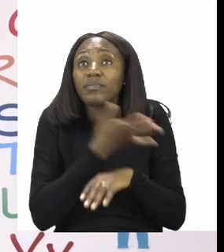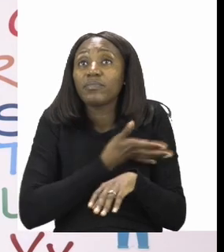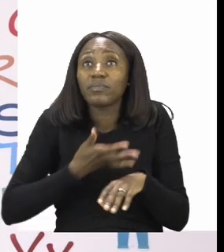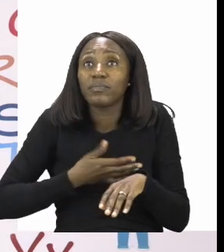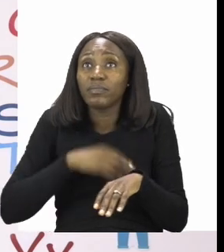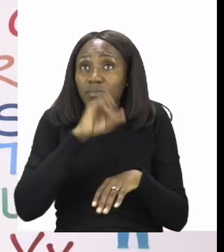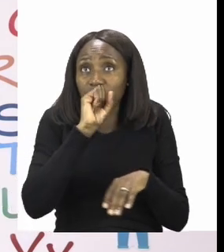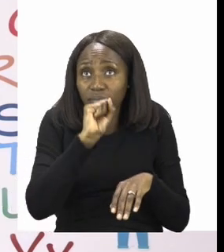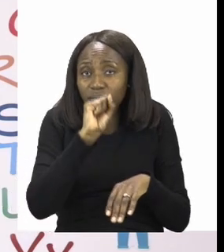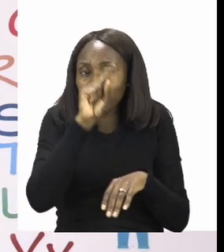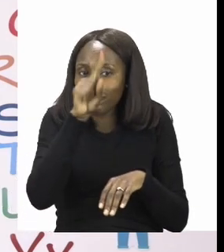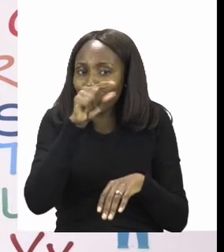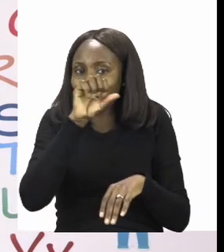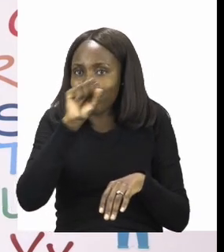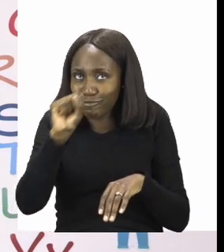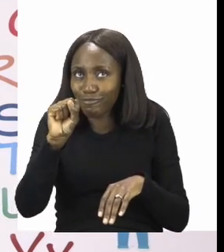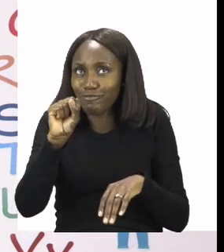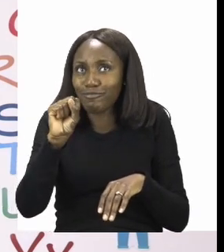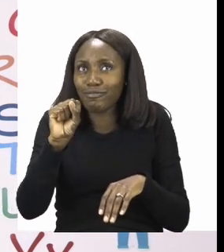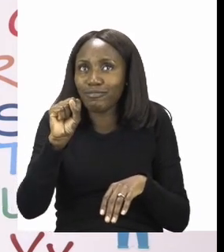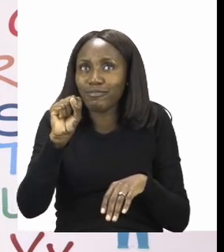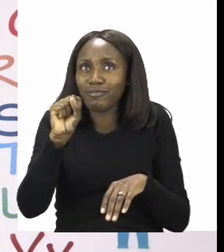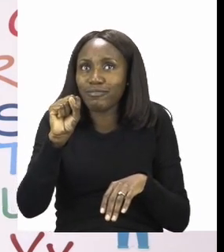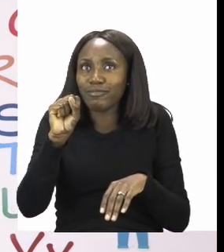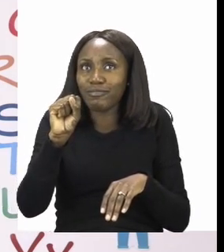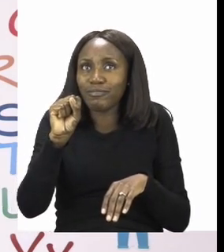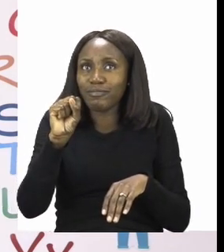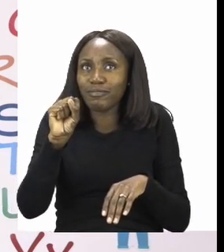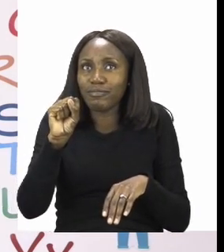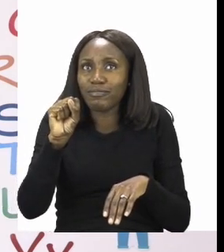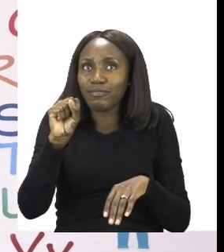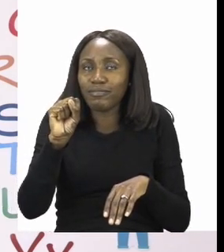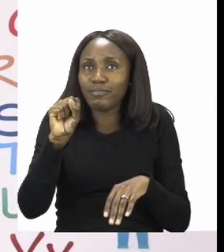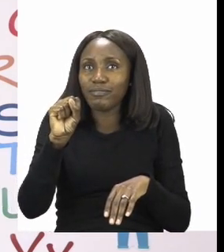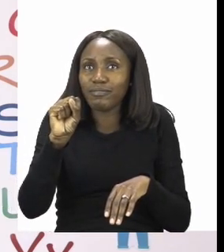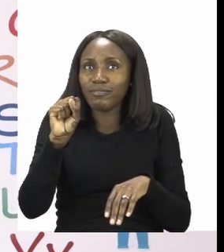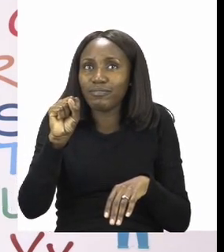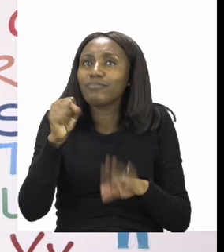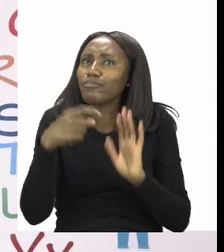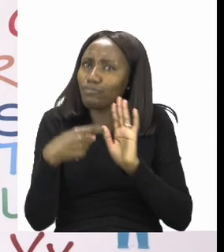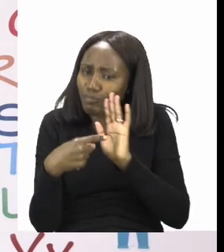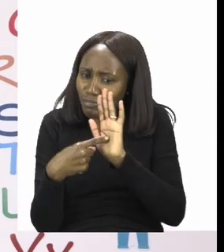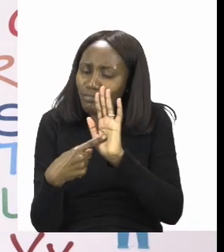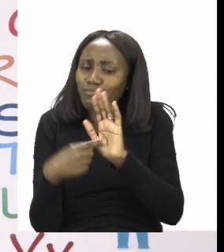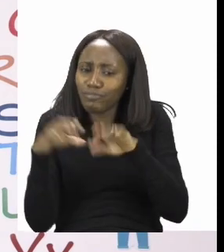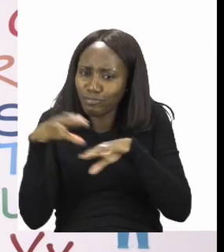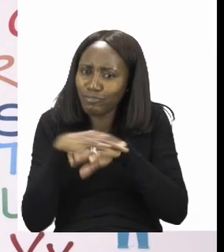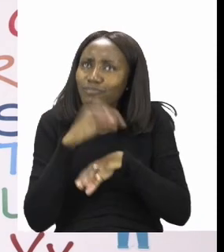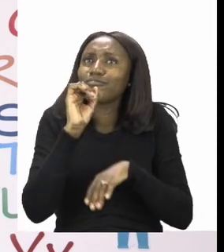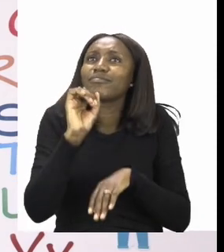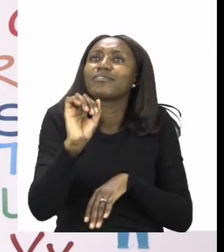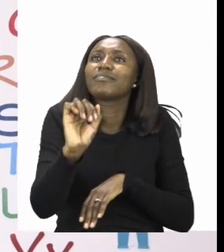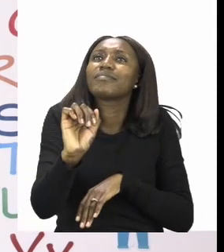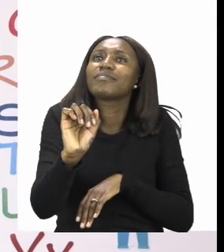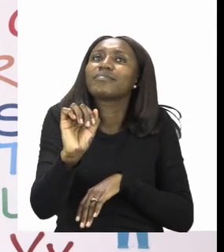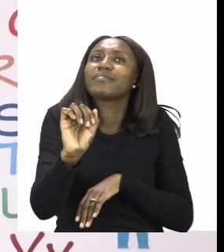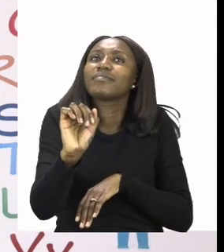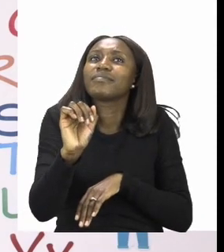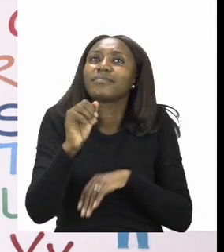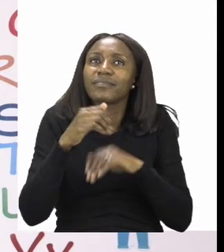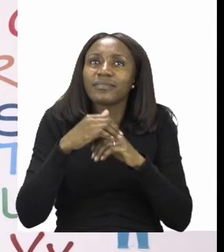Sophie's. So we've put our apostrophe and our S to show that the shoes belong to